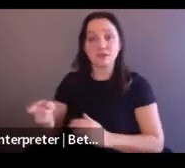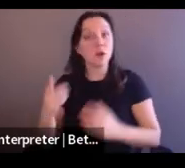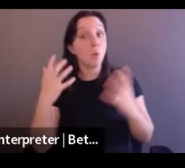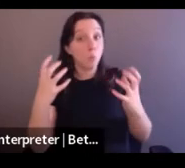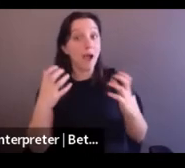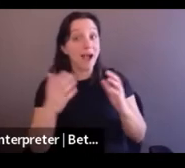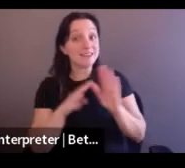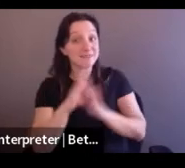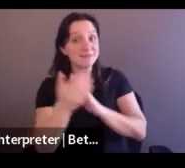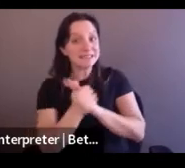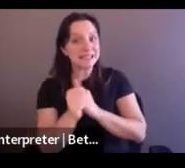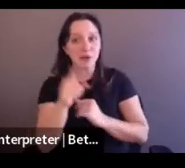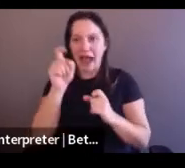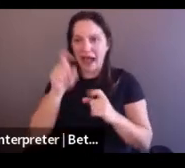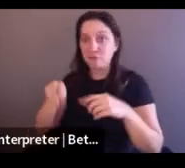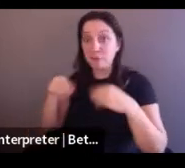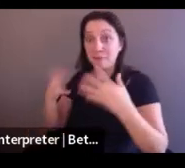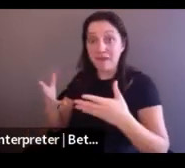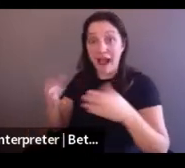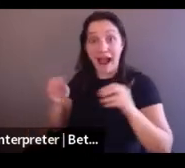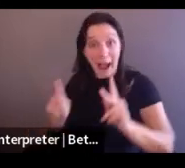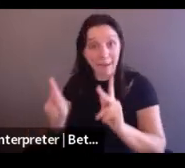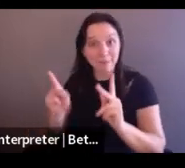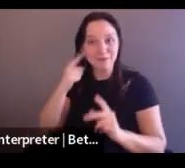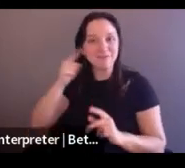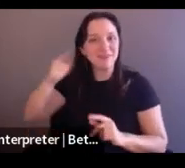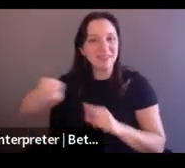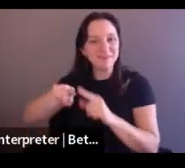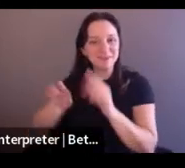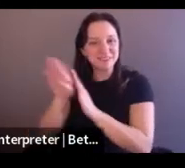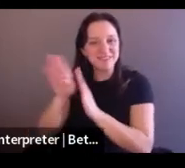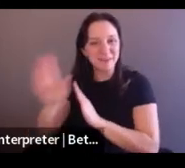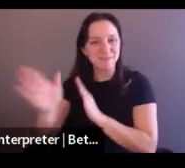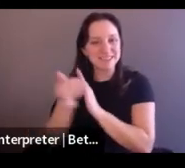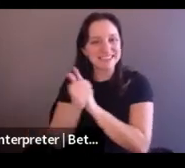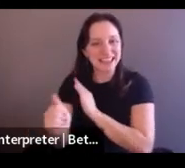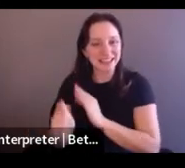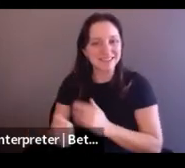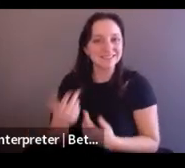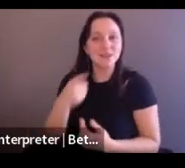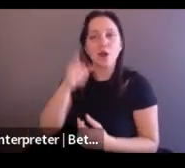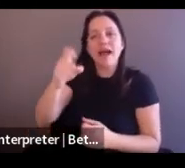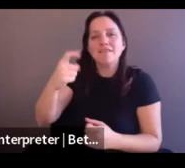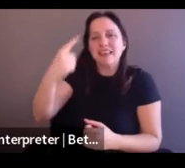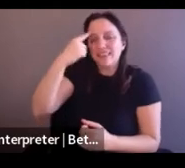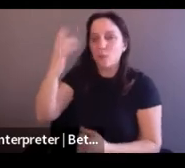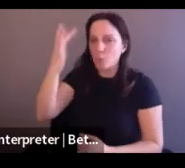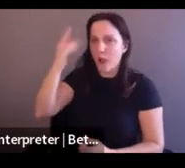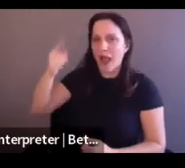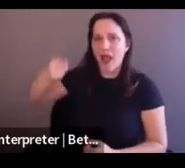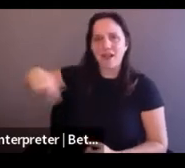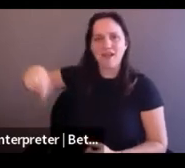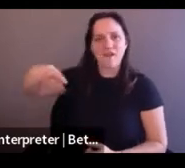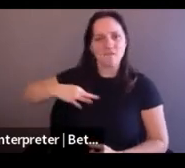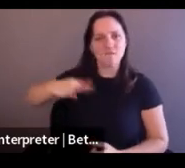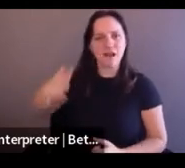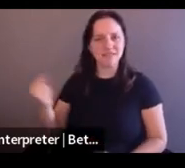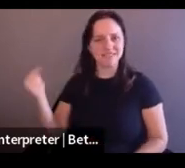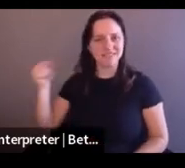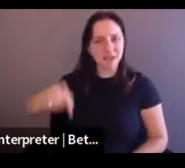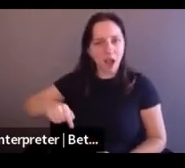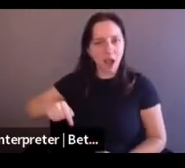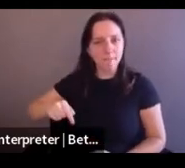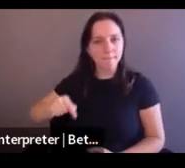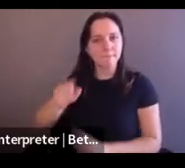So, you know, just thinking about what their rationale is for being there and trying to design the experience, you know, to meet some of